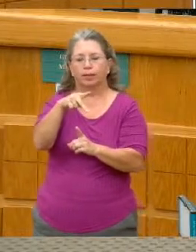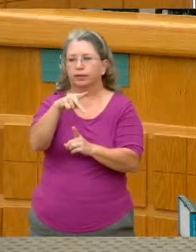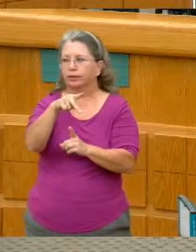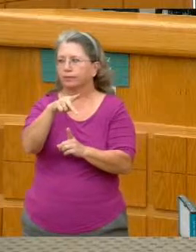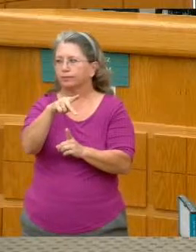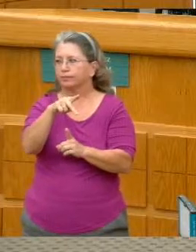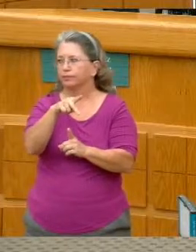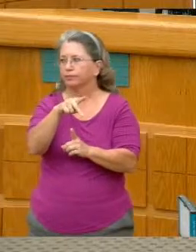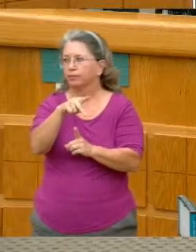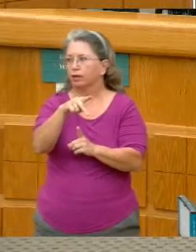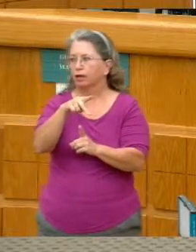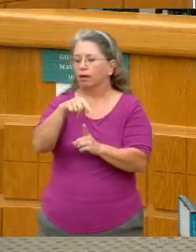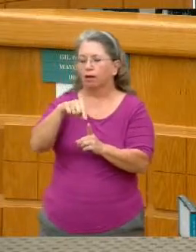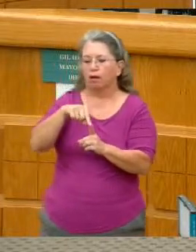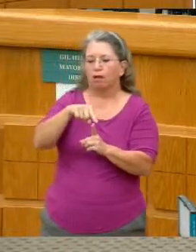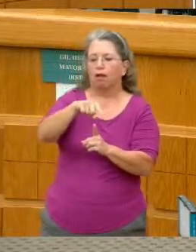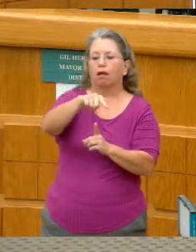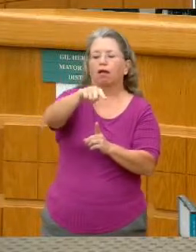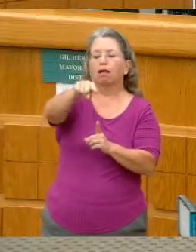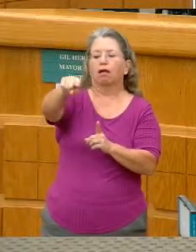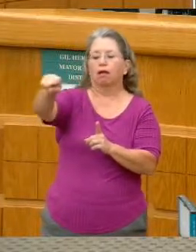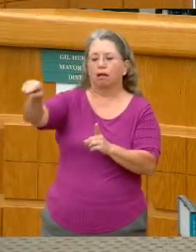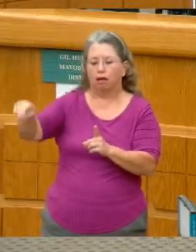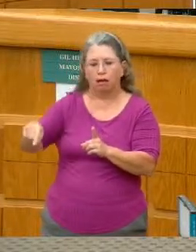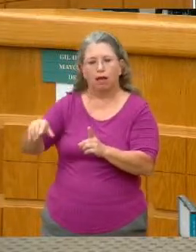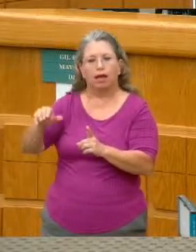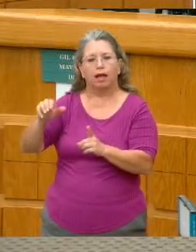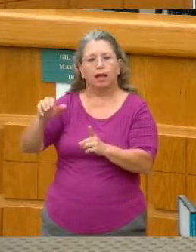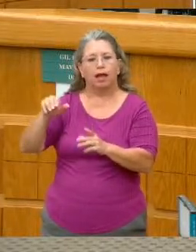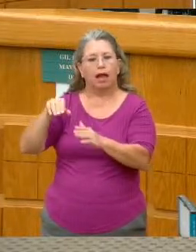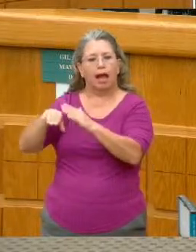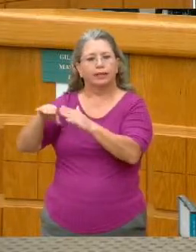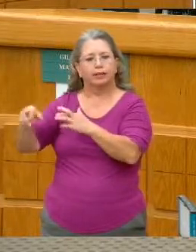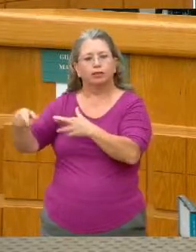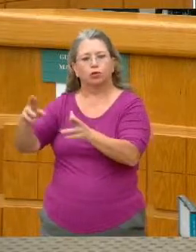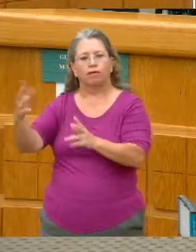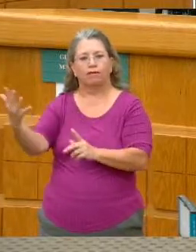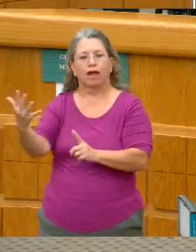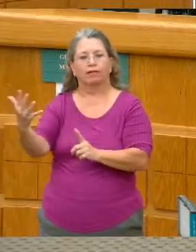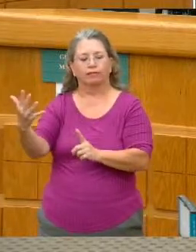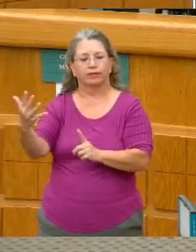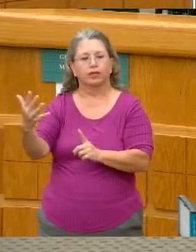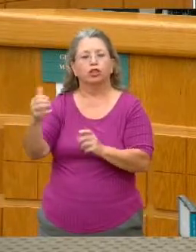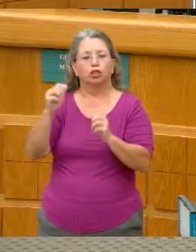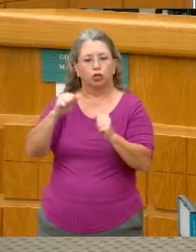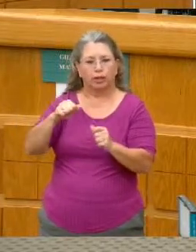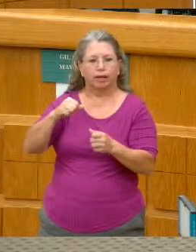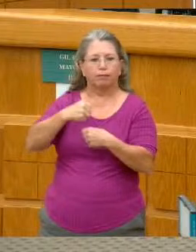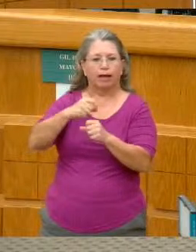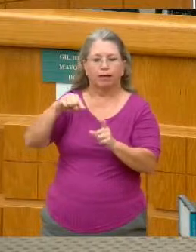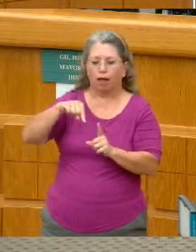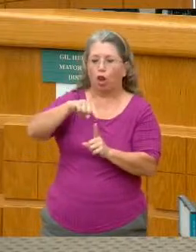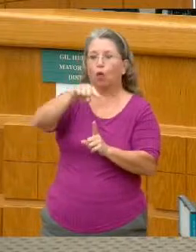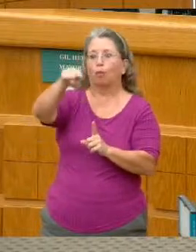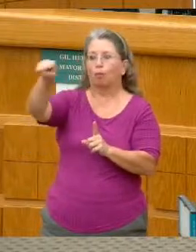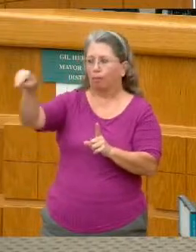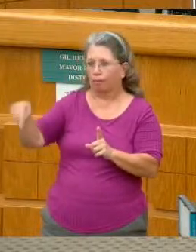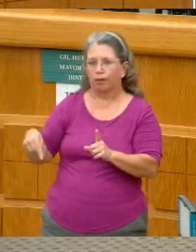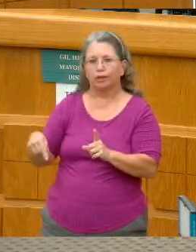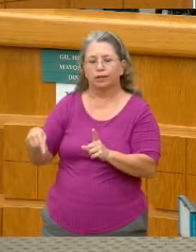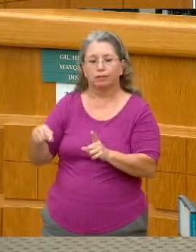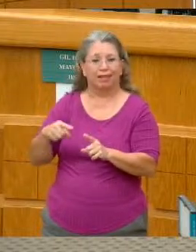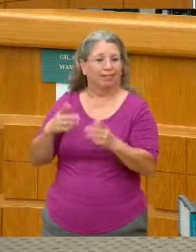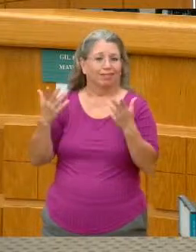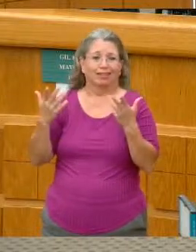Whitecap, all the way to Access Road 5. From Whitecap to 5, you'll be able to make a loop. But essentially,